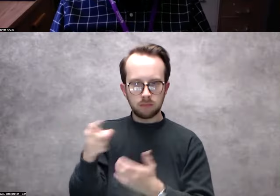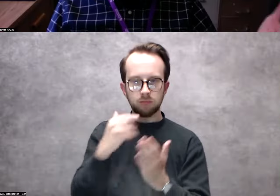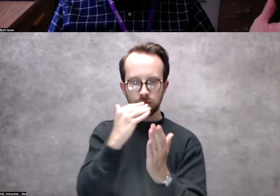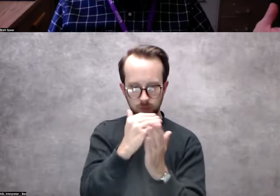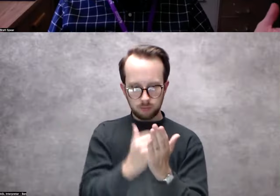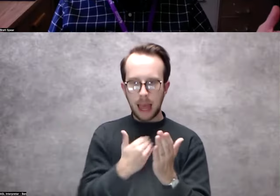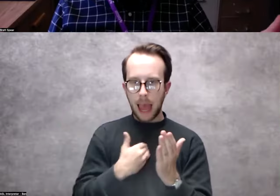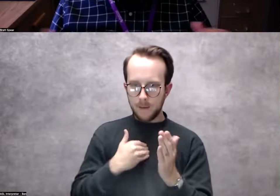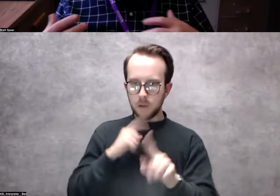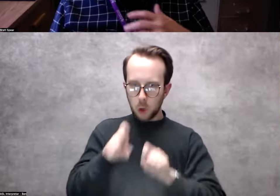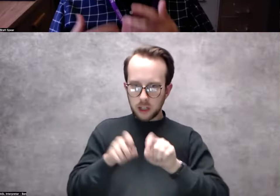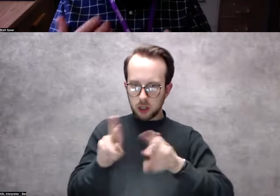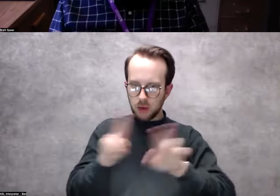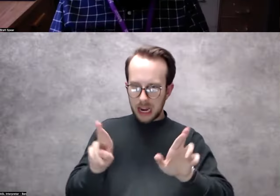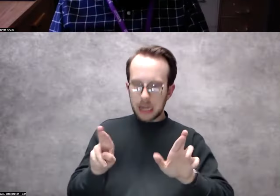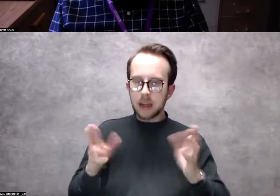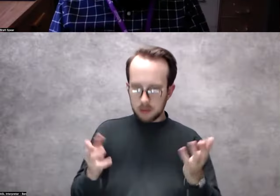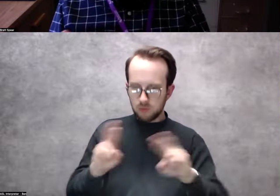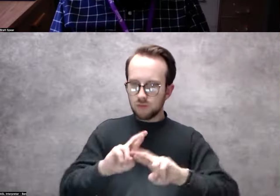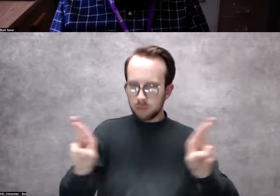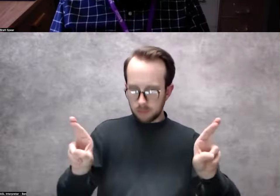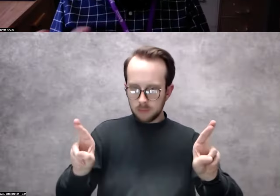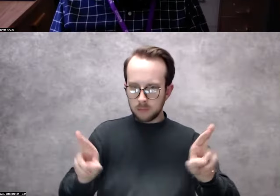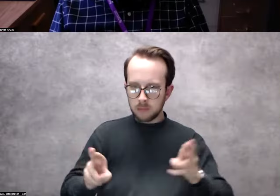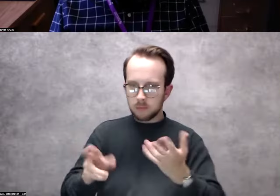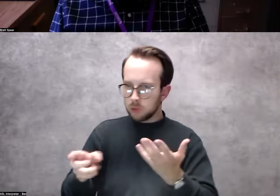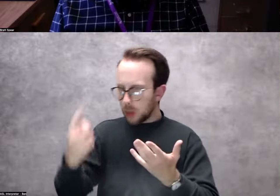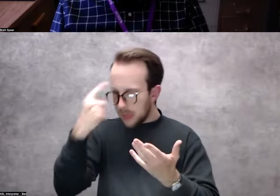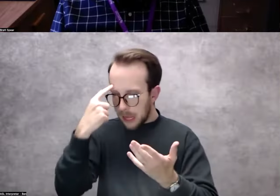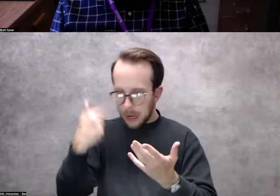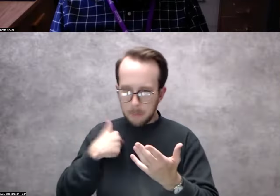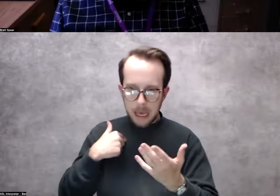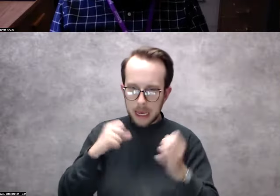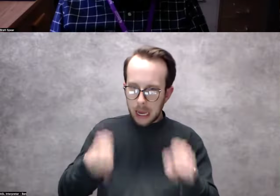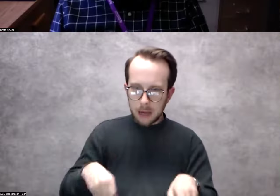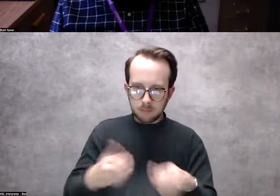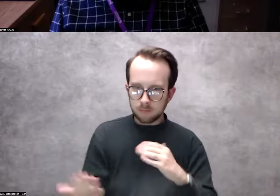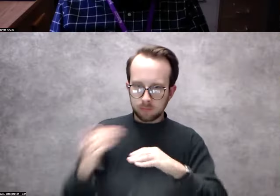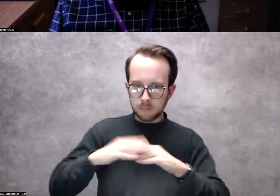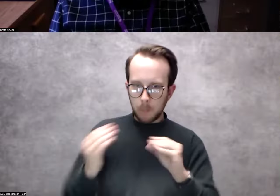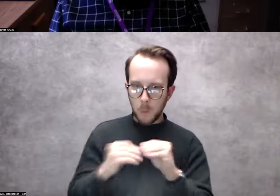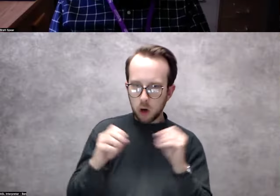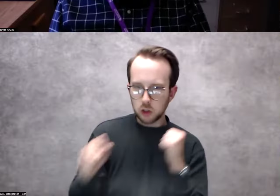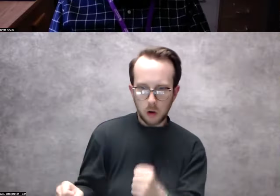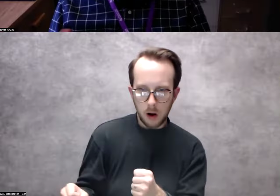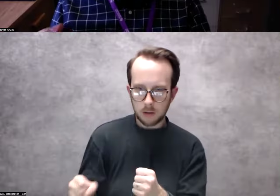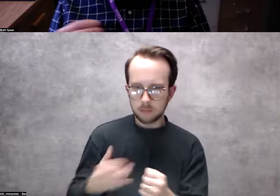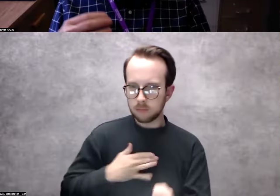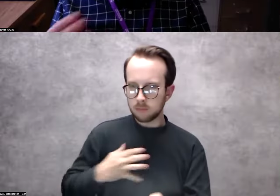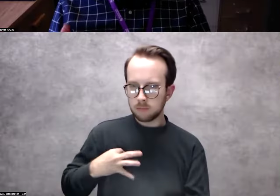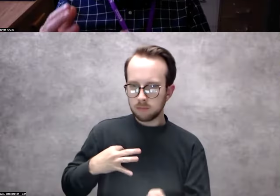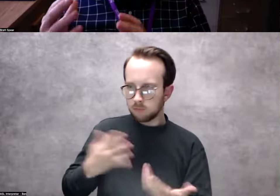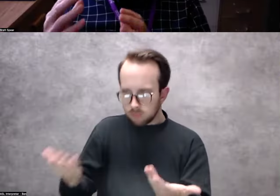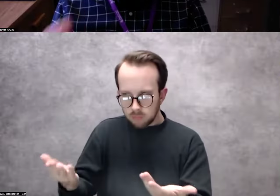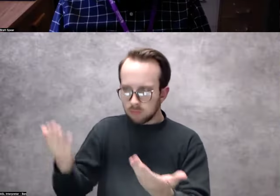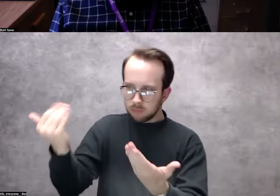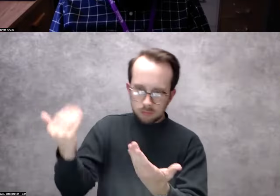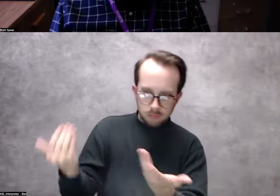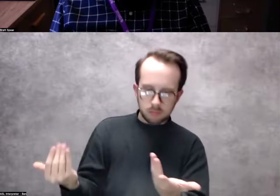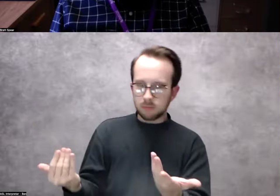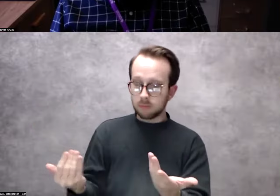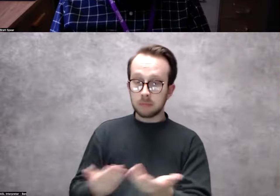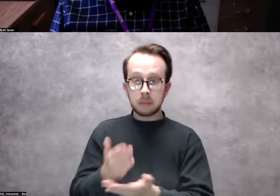what can I do to get funded? But, what do you see might be ways I can strengthen my application? I will say that I've had some